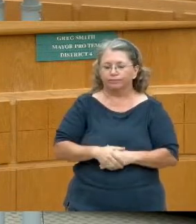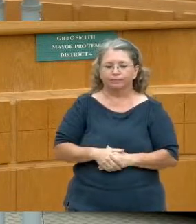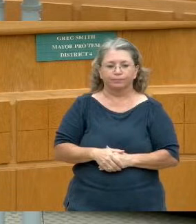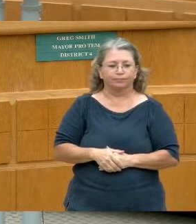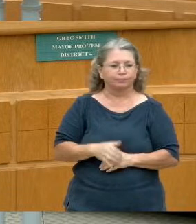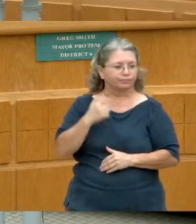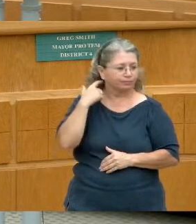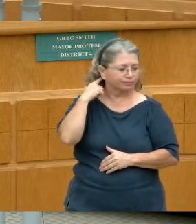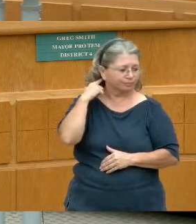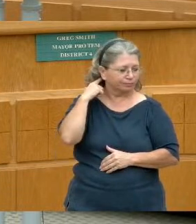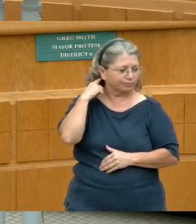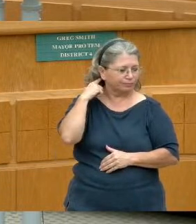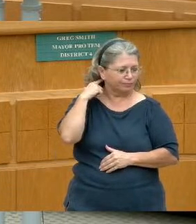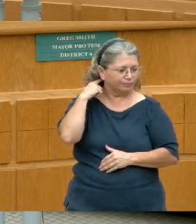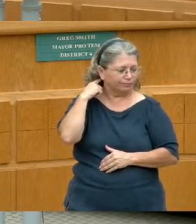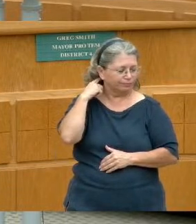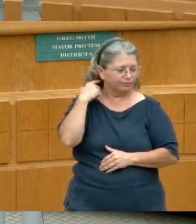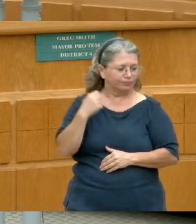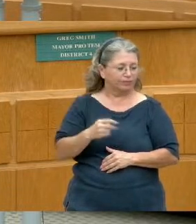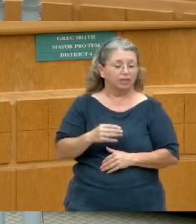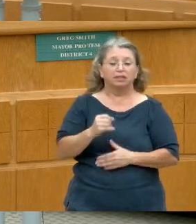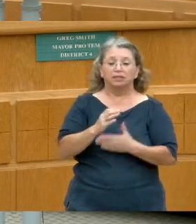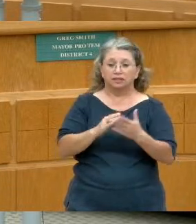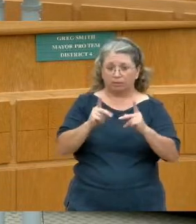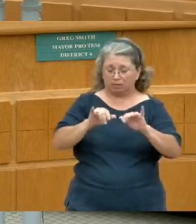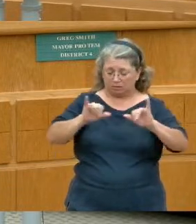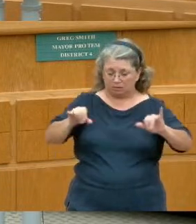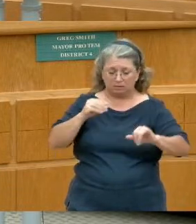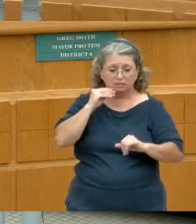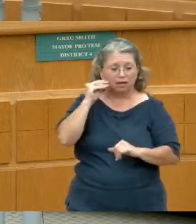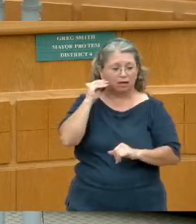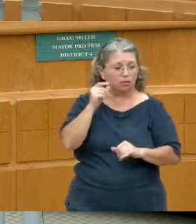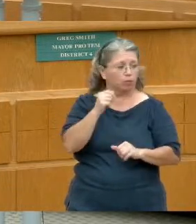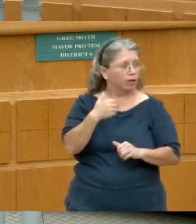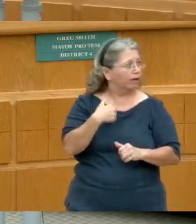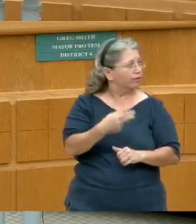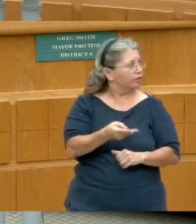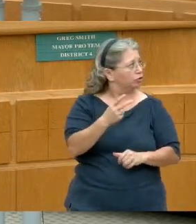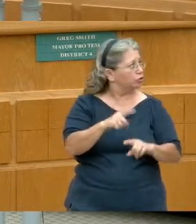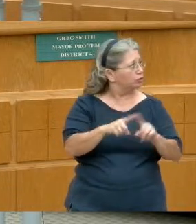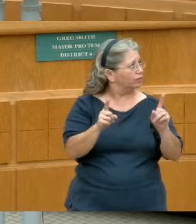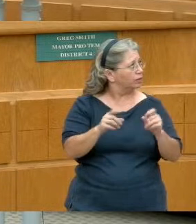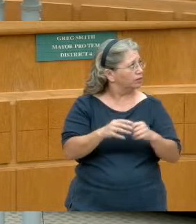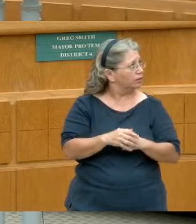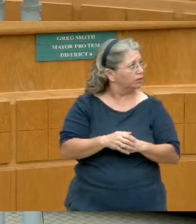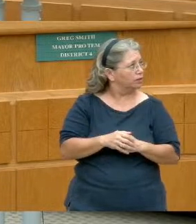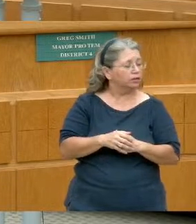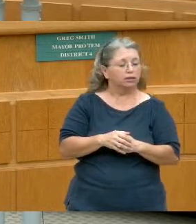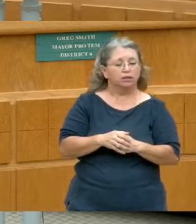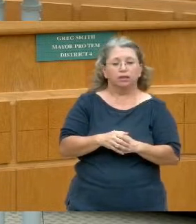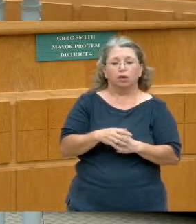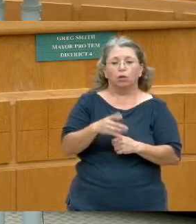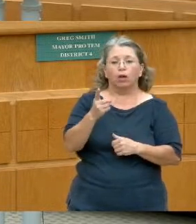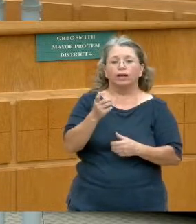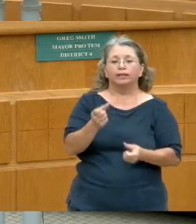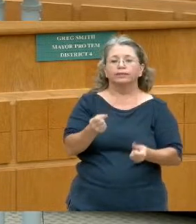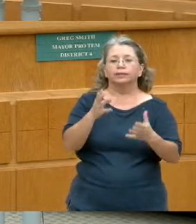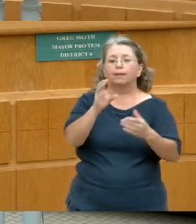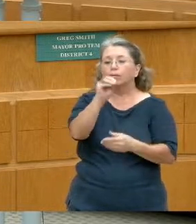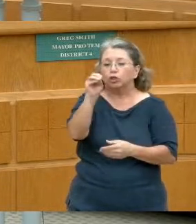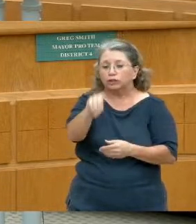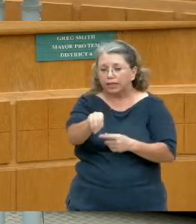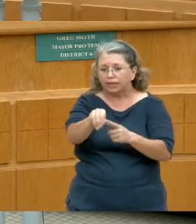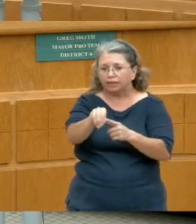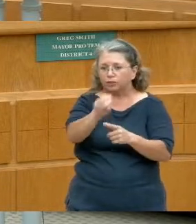from the cell phone data. We have two different lines that we're looking at here. One is the percentage of people leaving home. And this